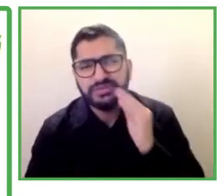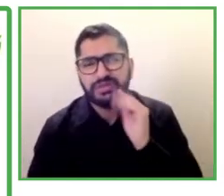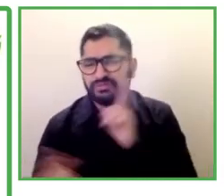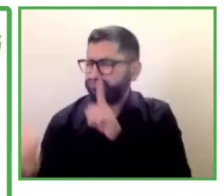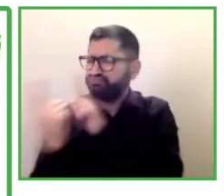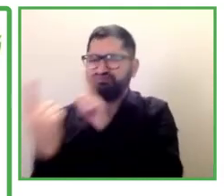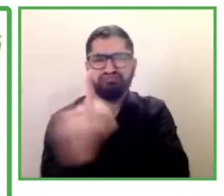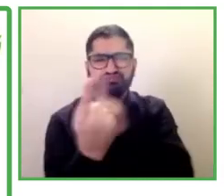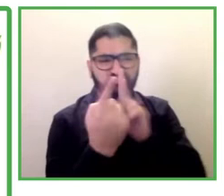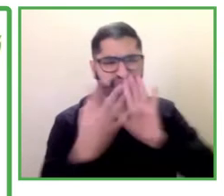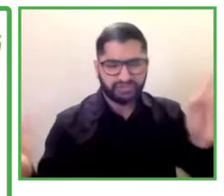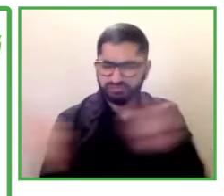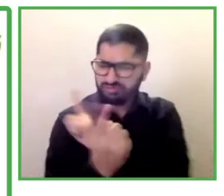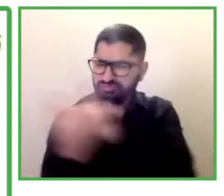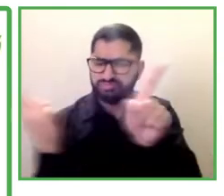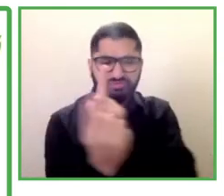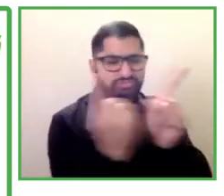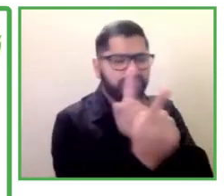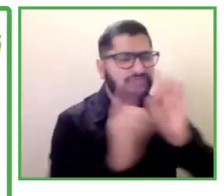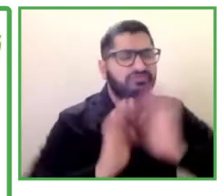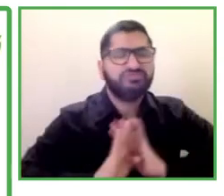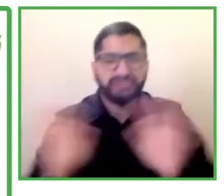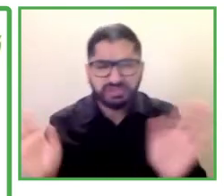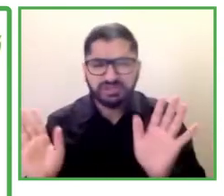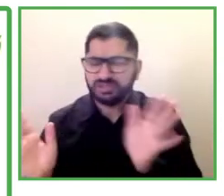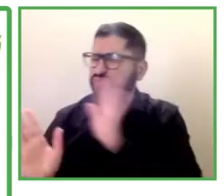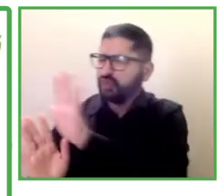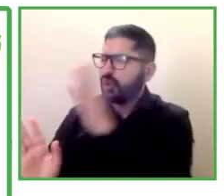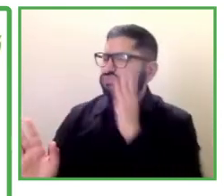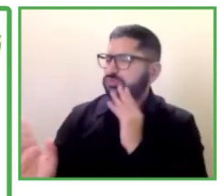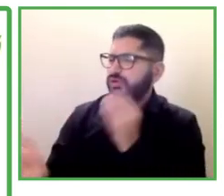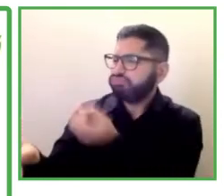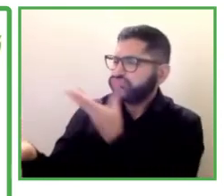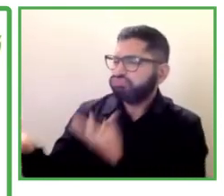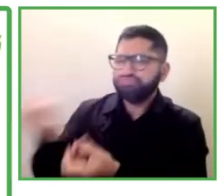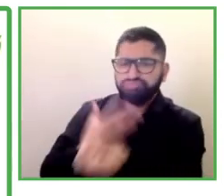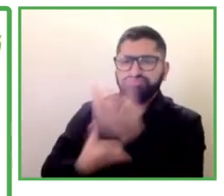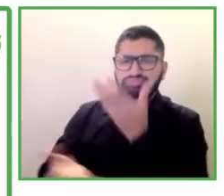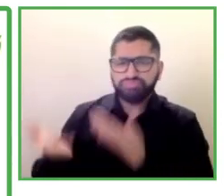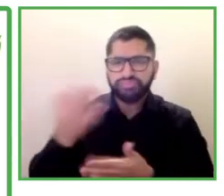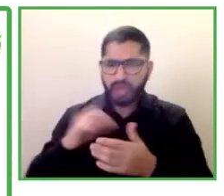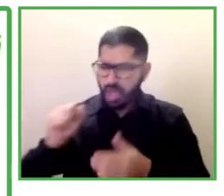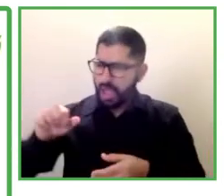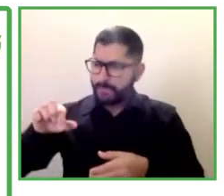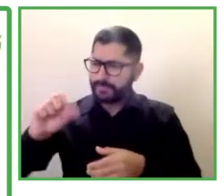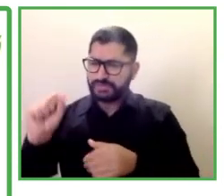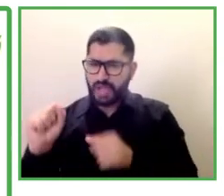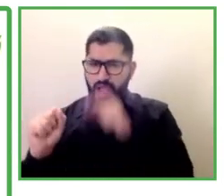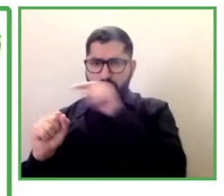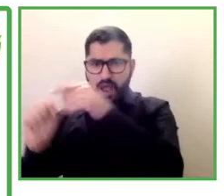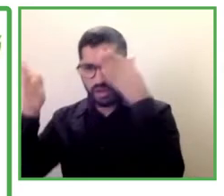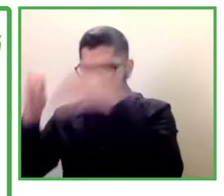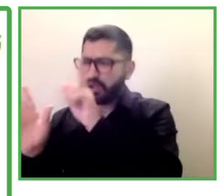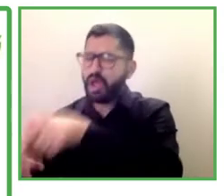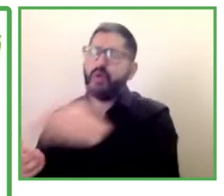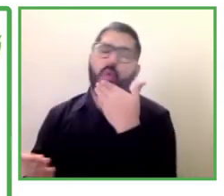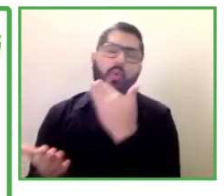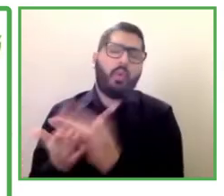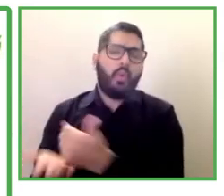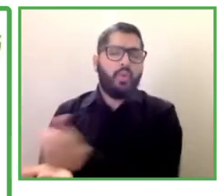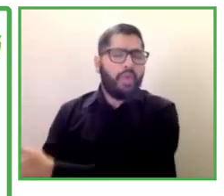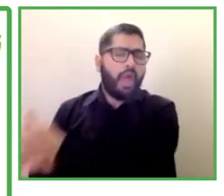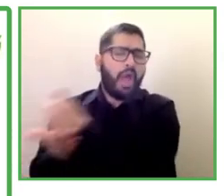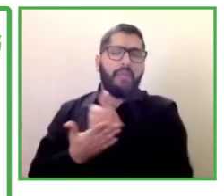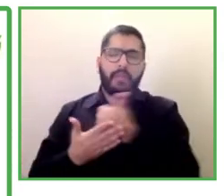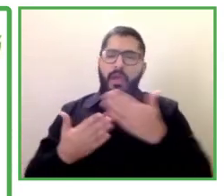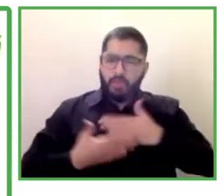had said. And they have said that the training imparted by APSA has given sense to their lives because